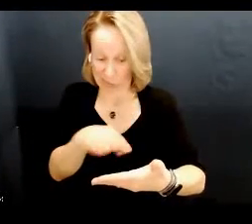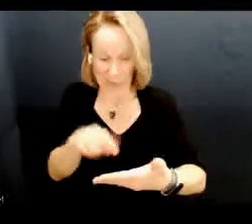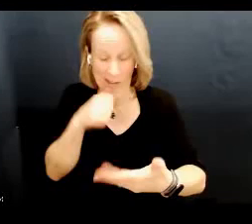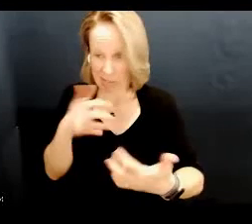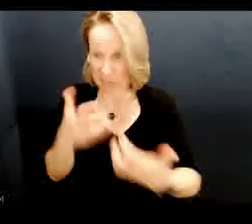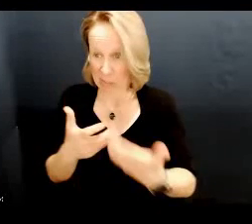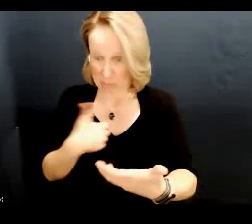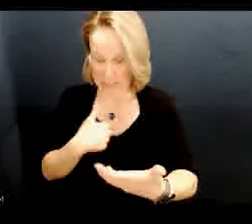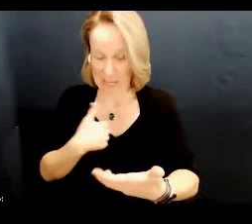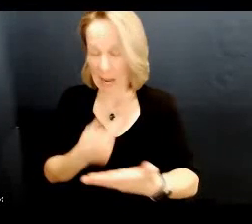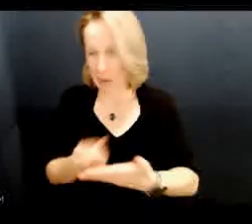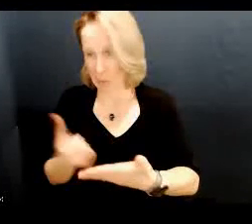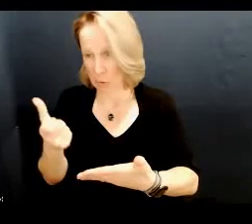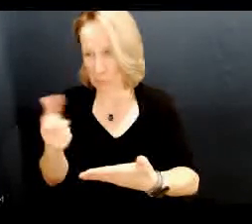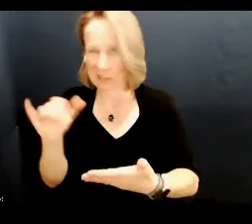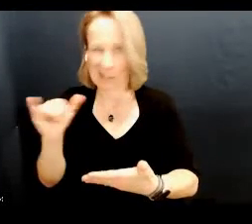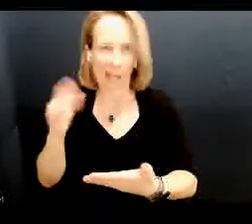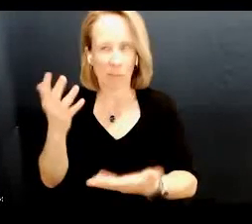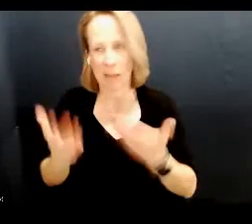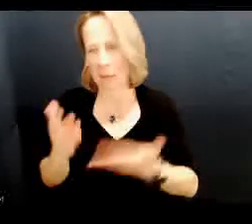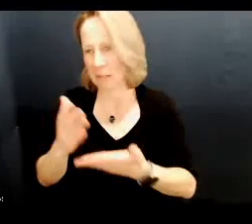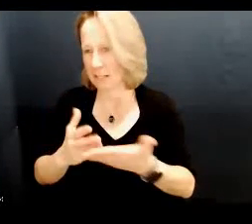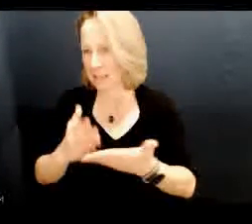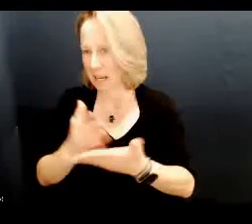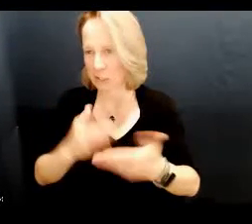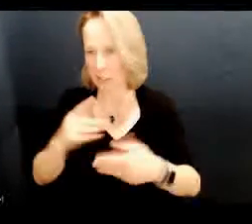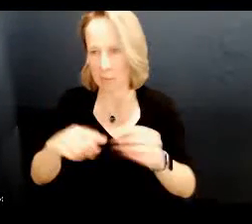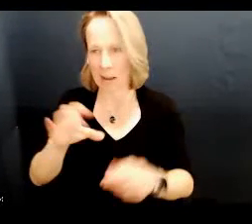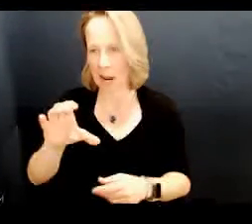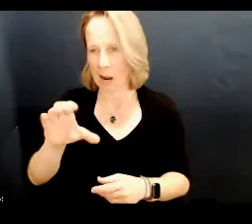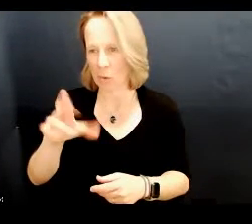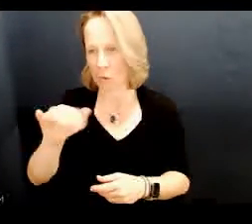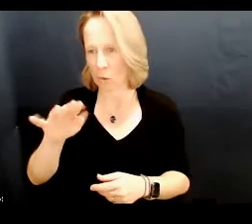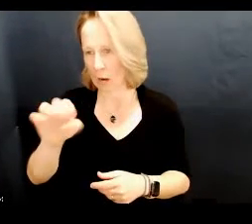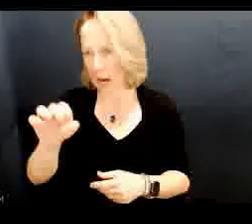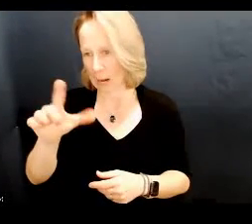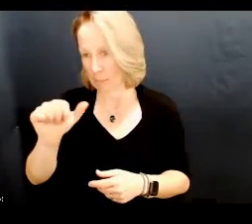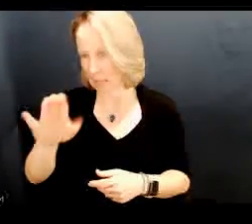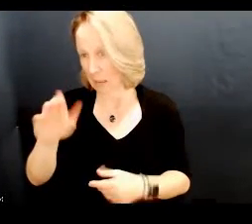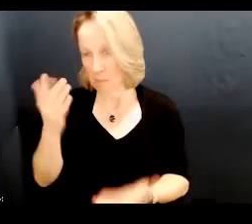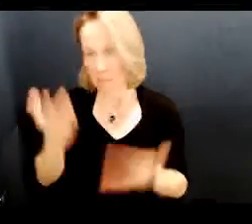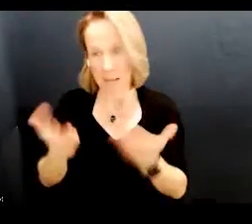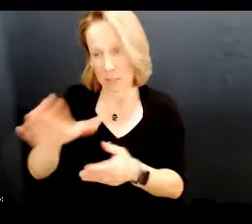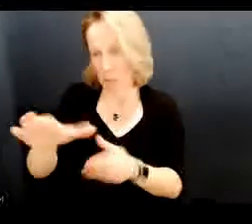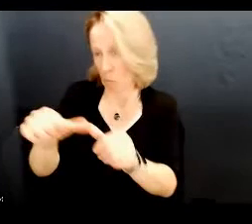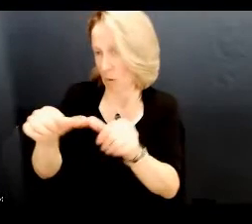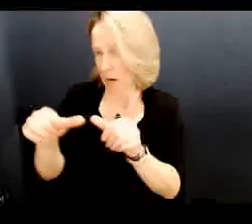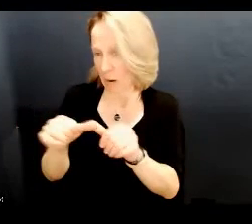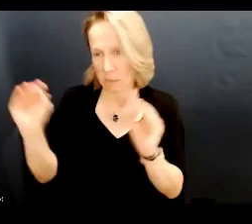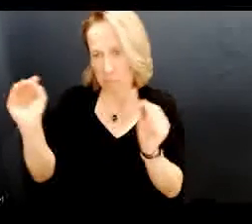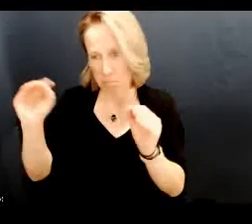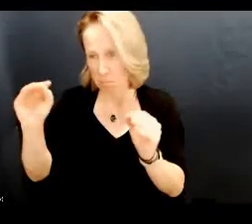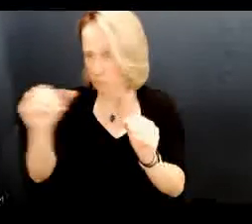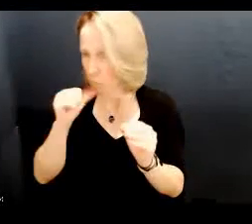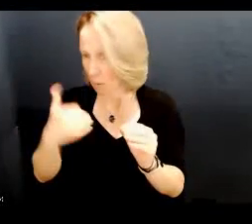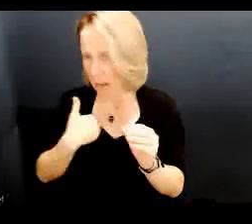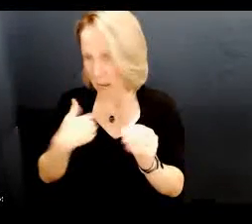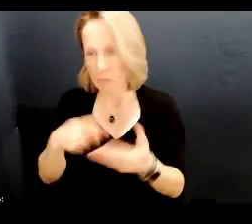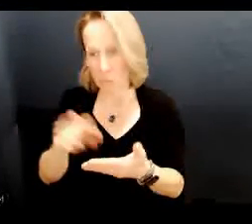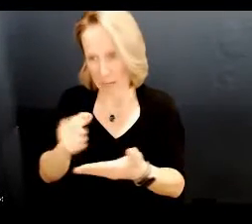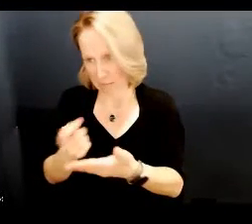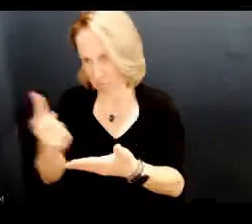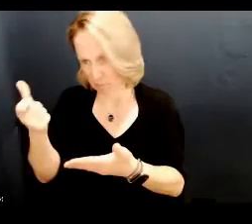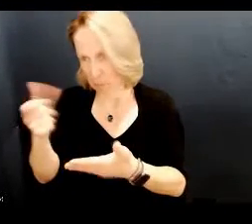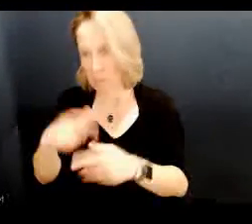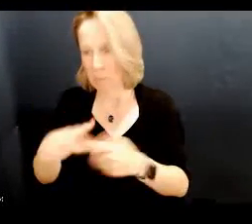So like there's a section about crime lab. Your community might not have a crime lab, so like you don't need that section, but they'll go through section by section and